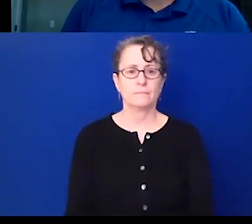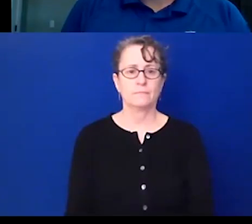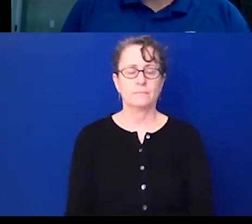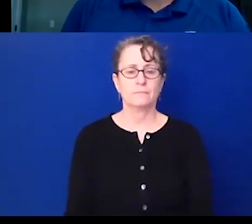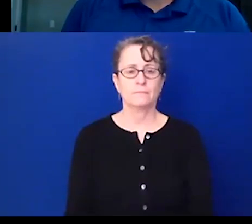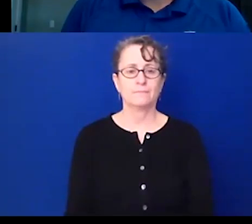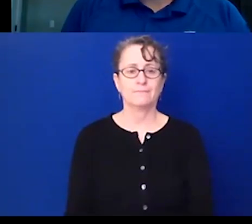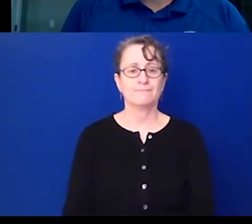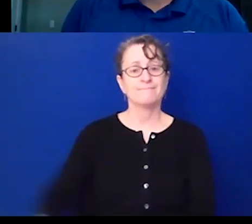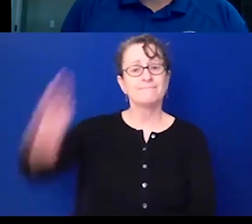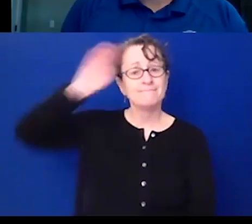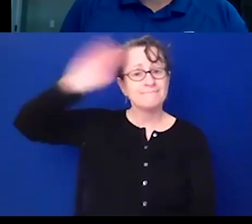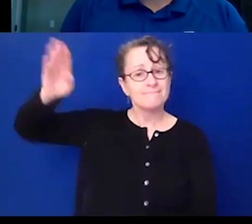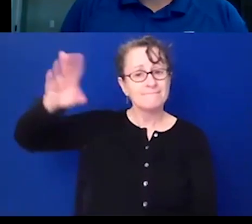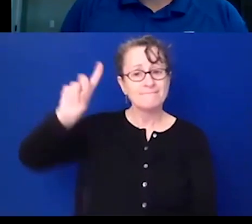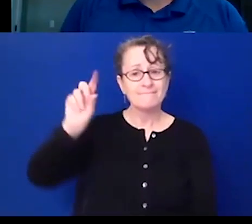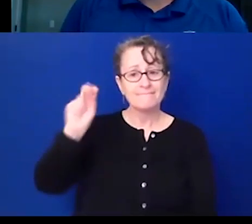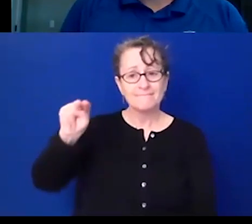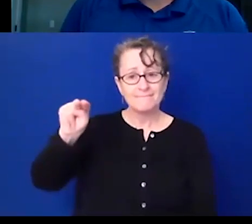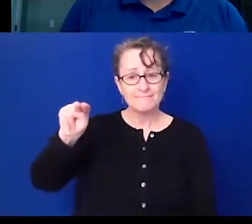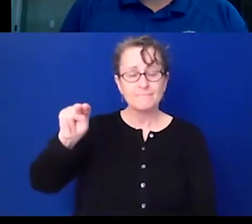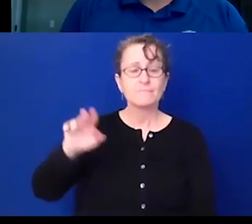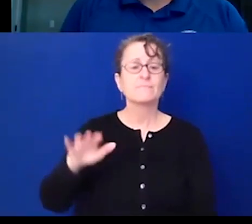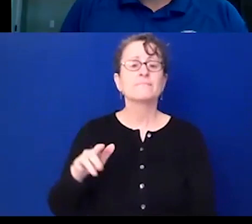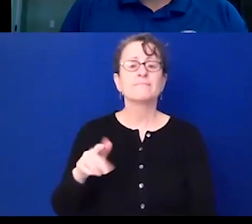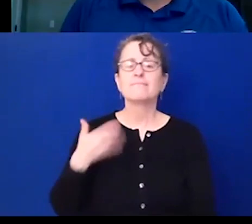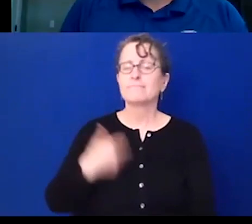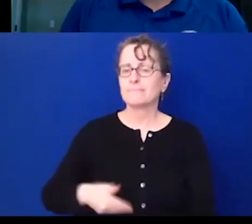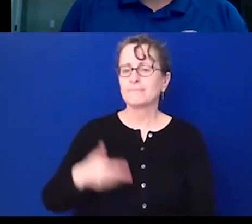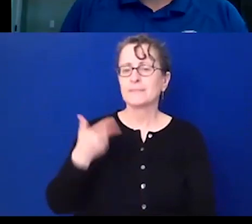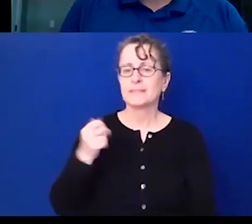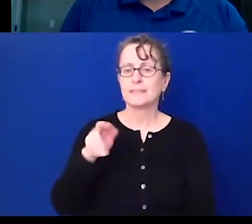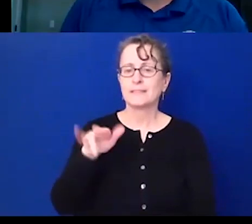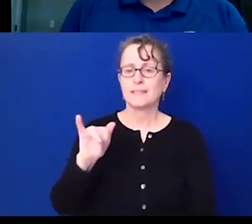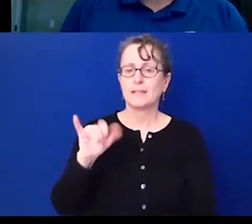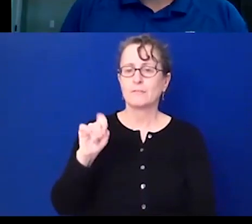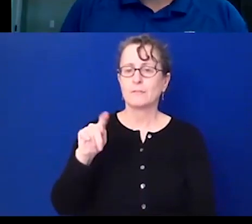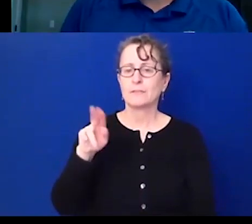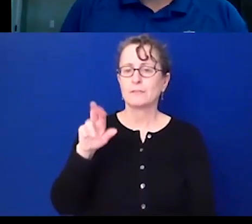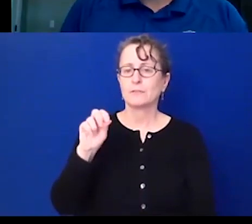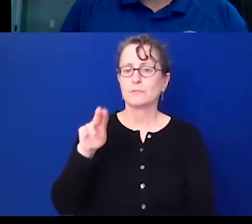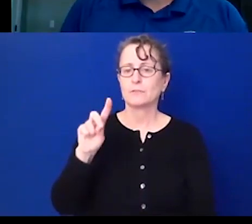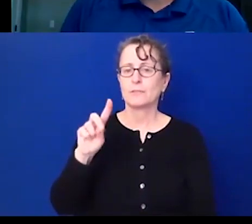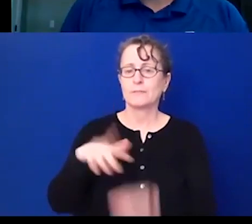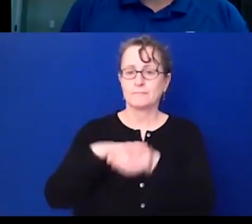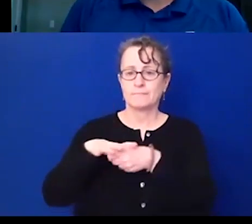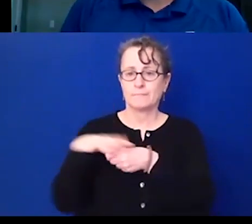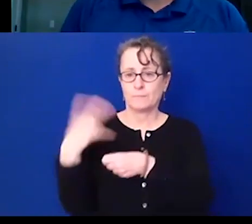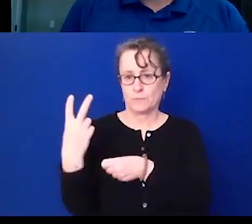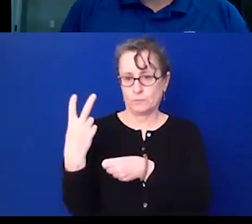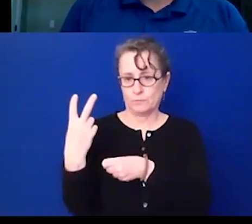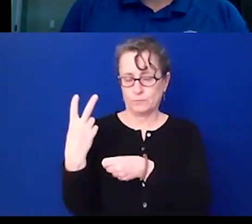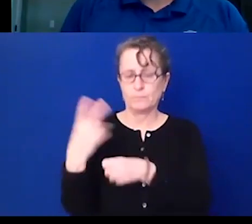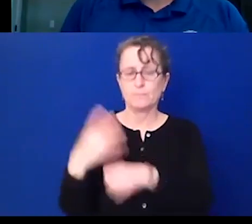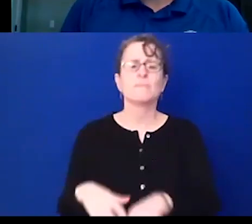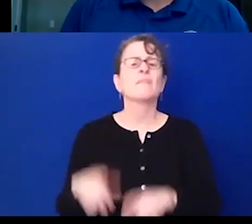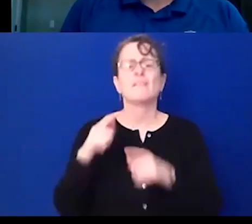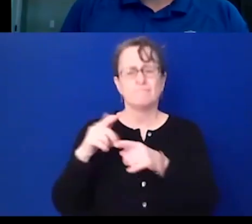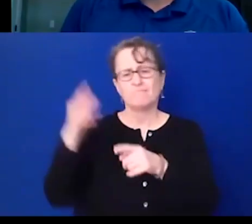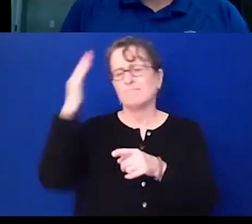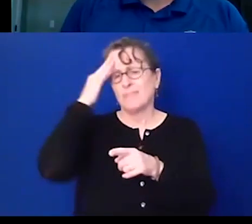So hi, Dan. Quick question, Gary Stroud, Detour. Amongst the many projects I know that are on